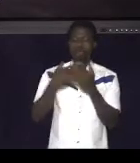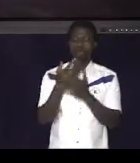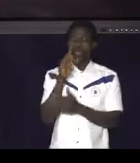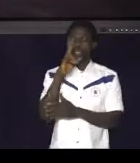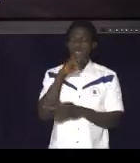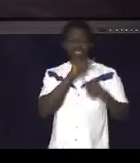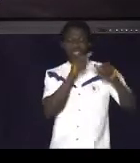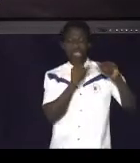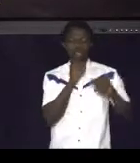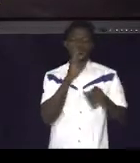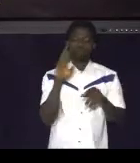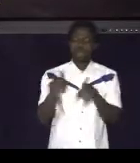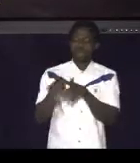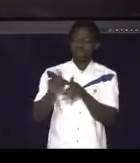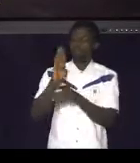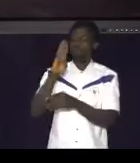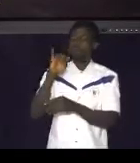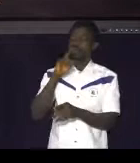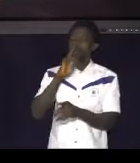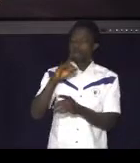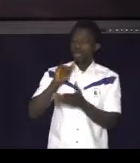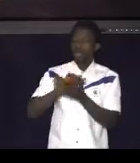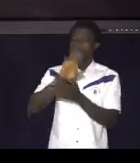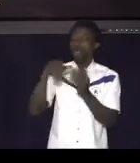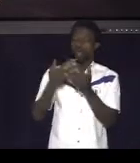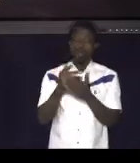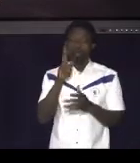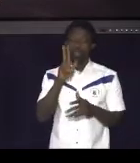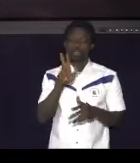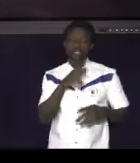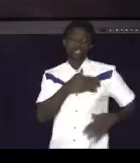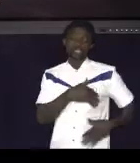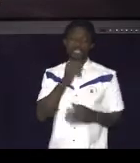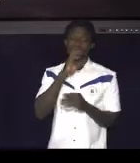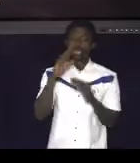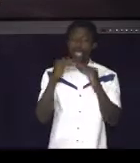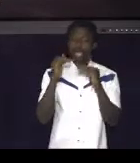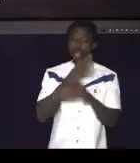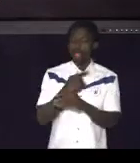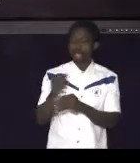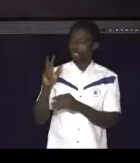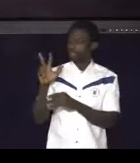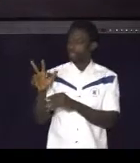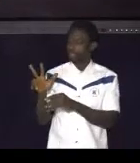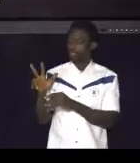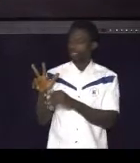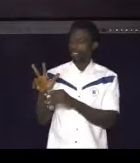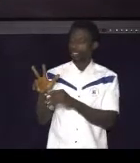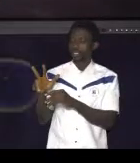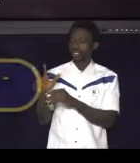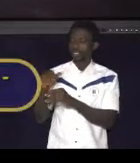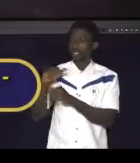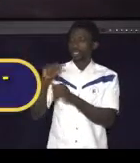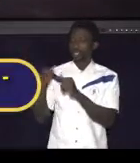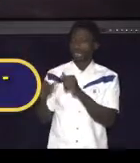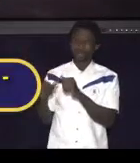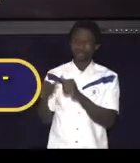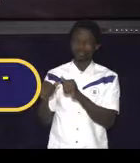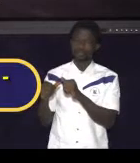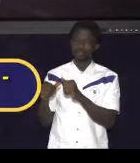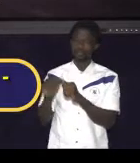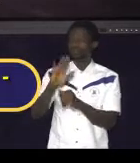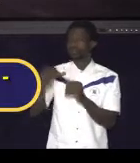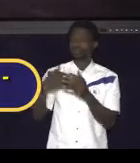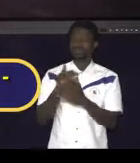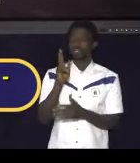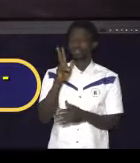angles are also different by virtue of the fact that all the three sides are equal. All the three angles will also be, by virtue of the fact that